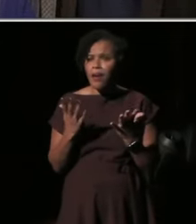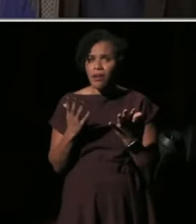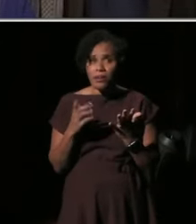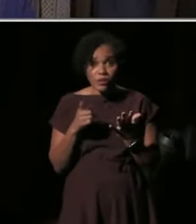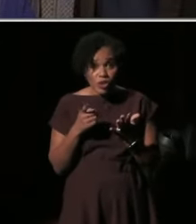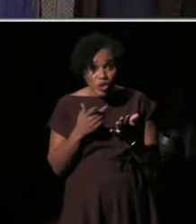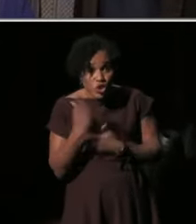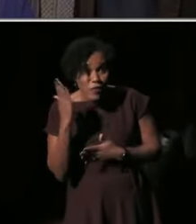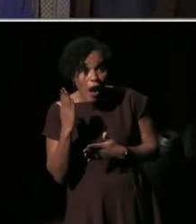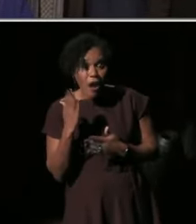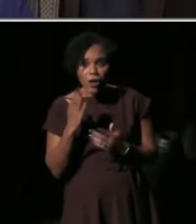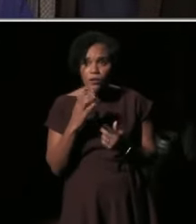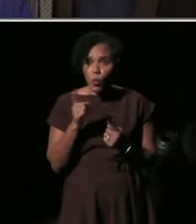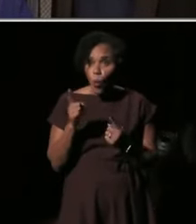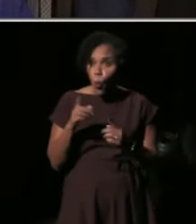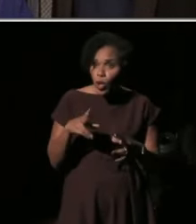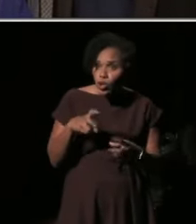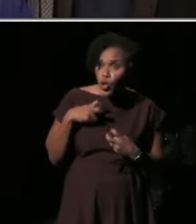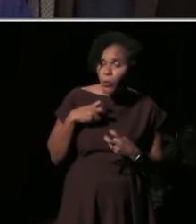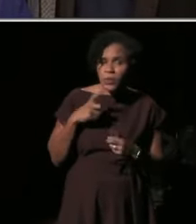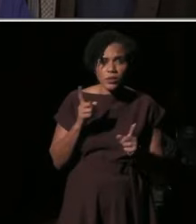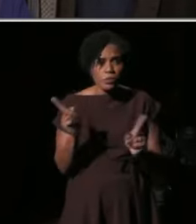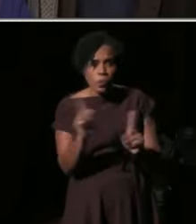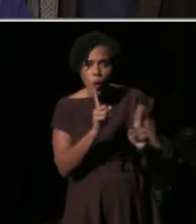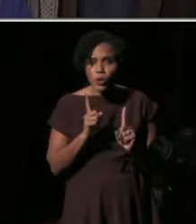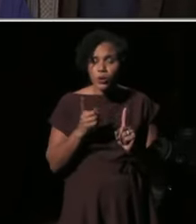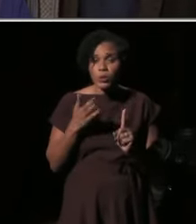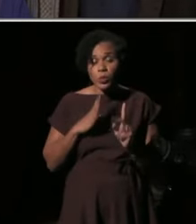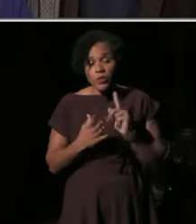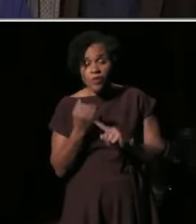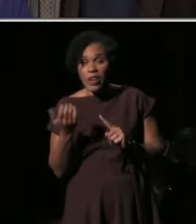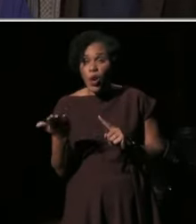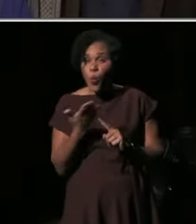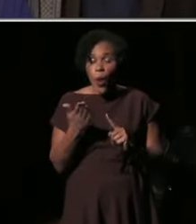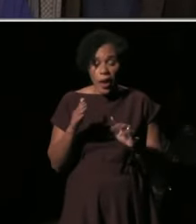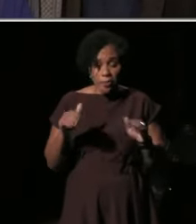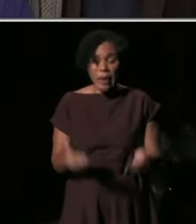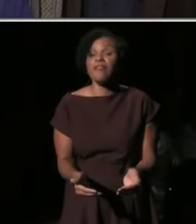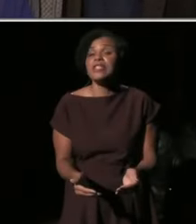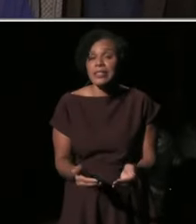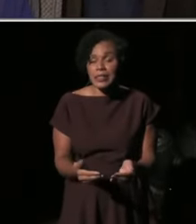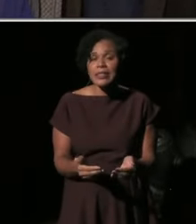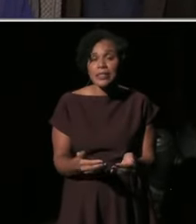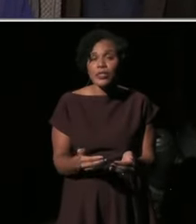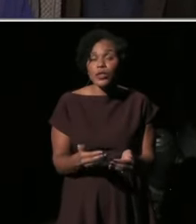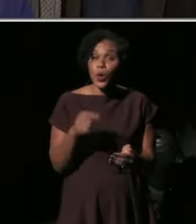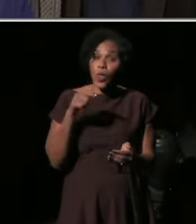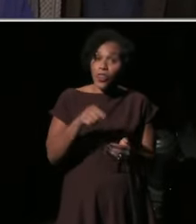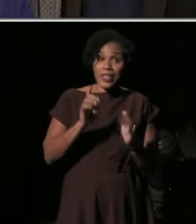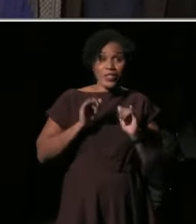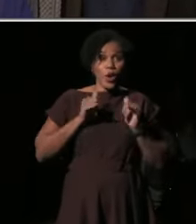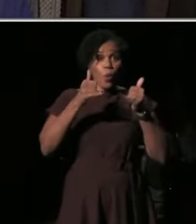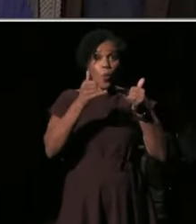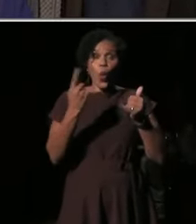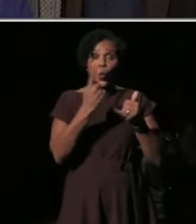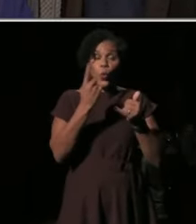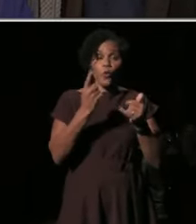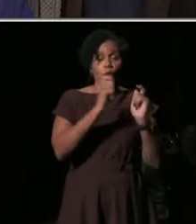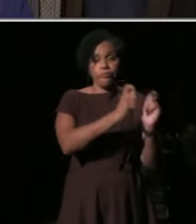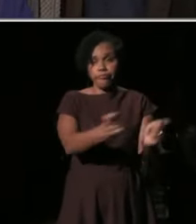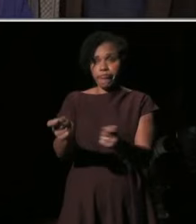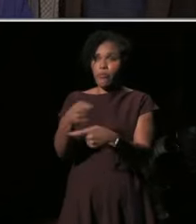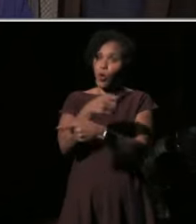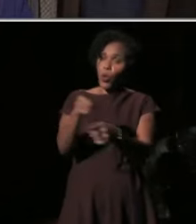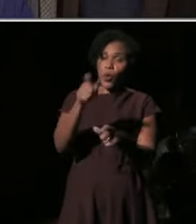they survive? Were they adopted? Or where they're buried? So we want to dedicate this award to the